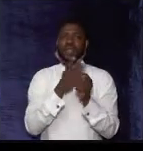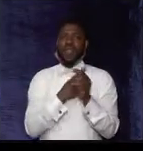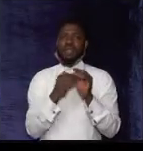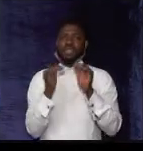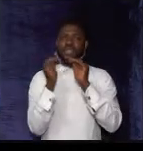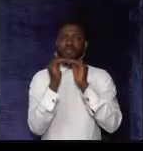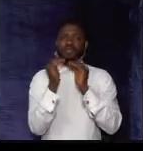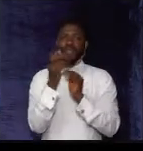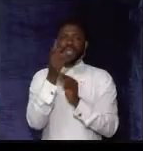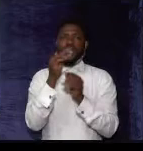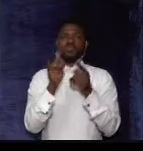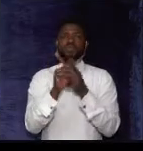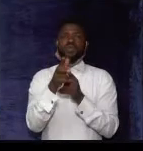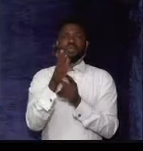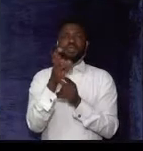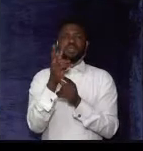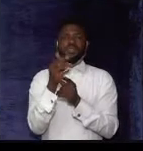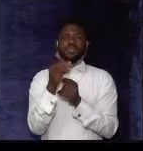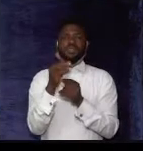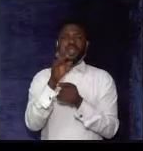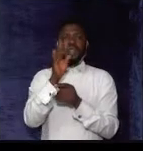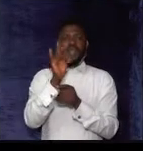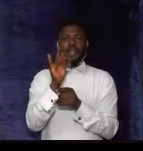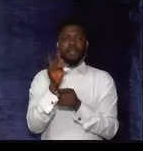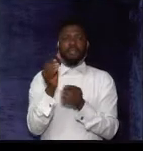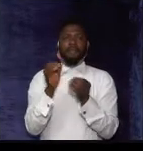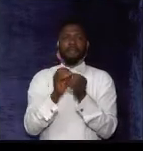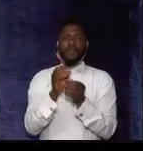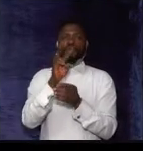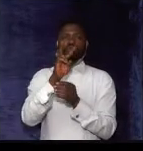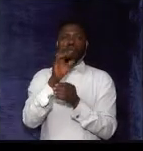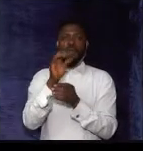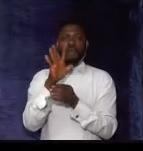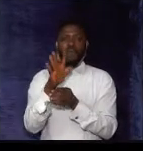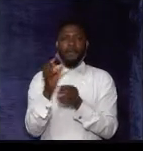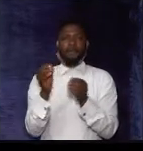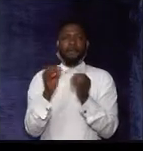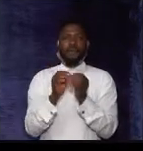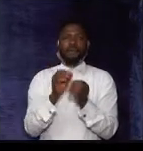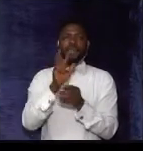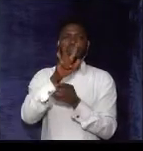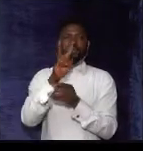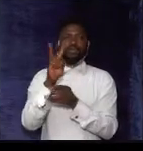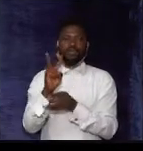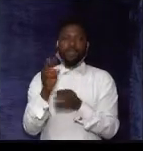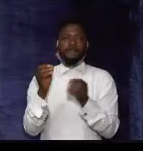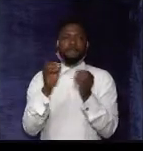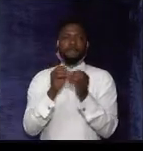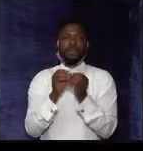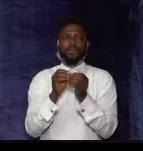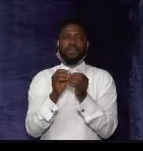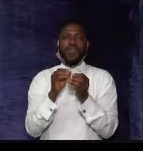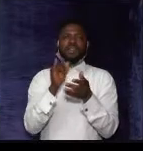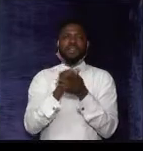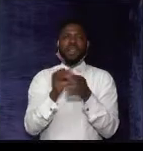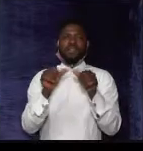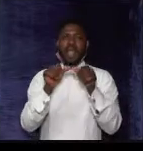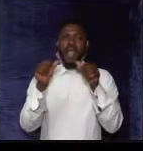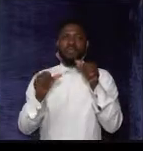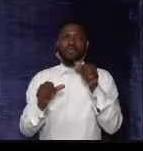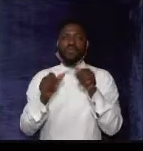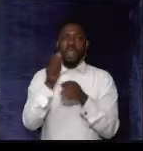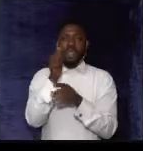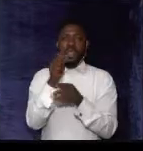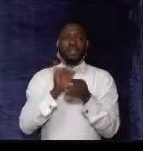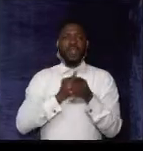together and equate them to 360. That means that 18 degrees plus 205 degrees plus 32 degrees plus